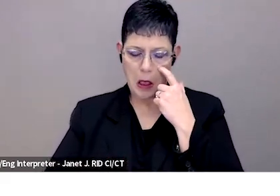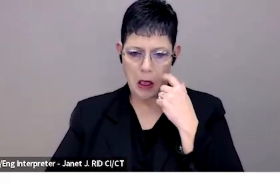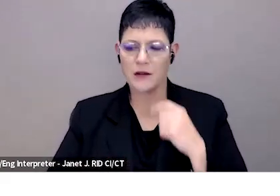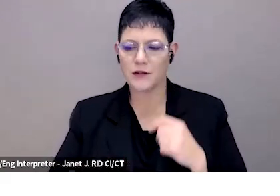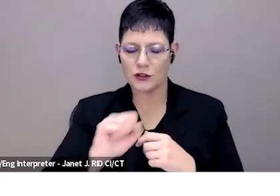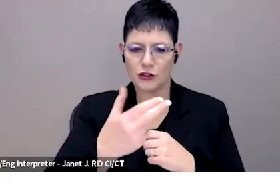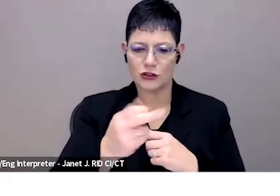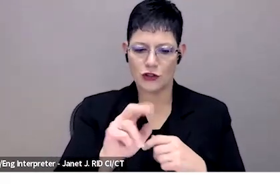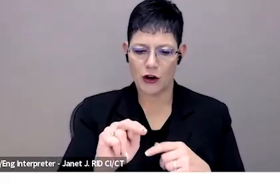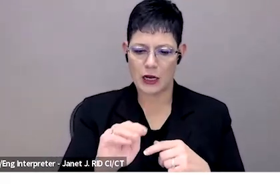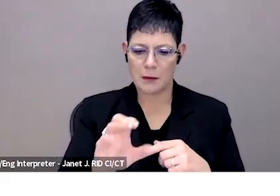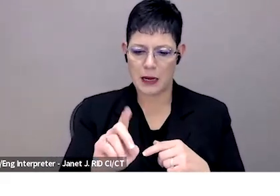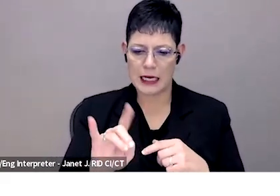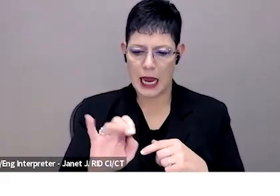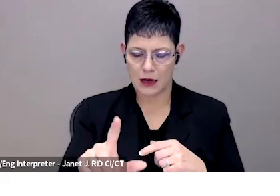Sharon McDaniel.